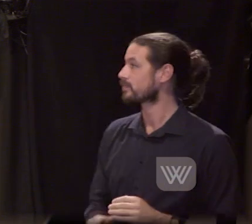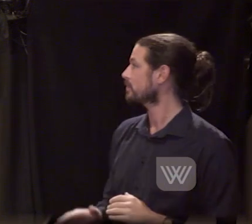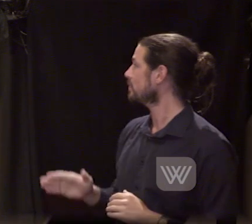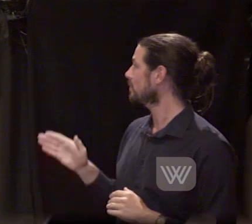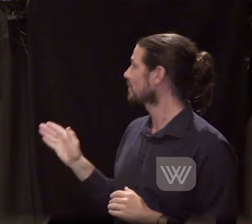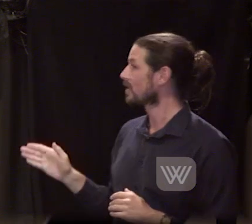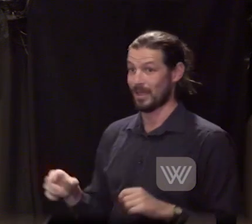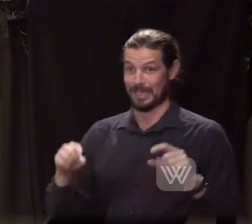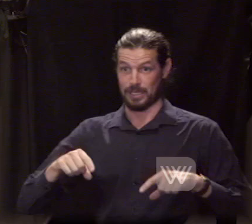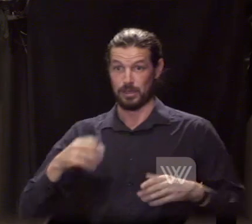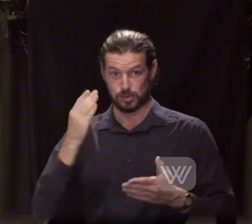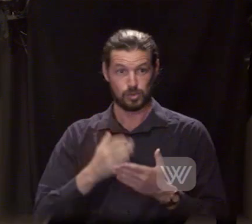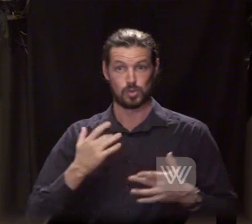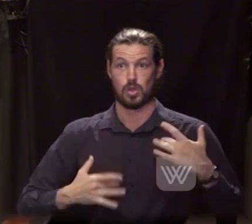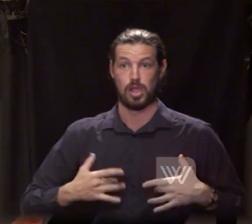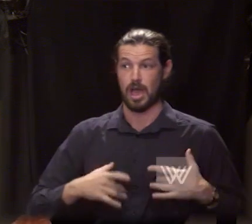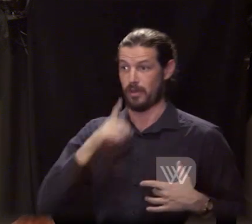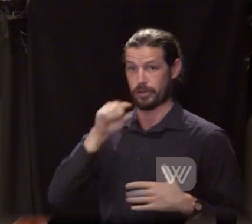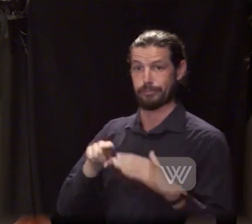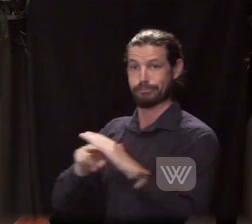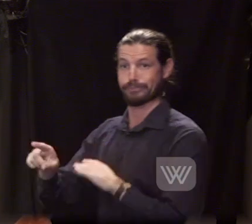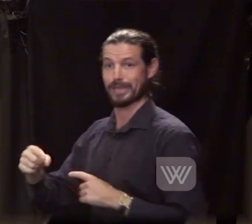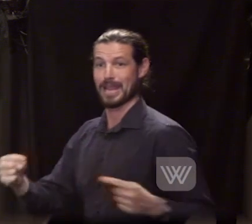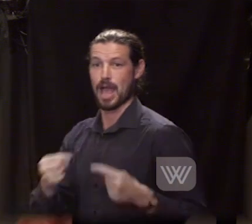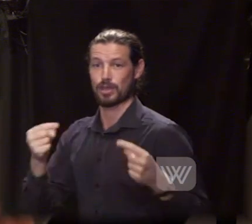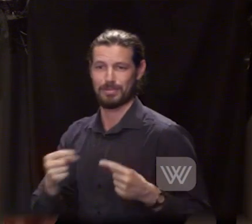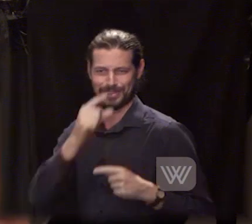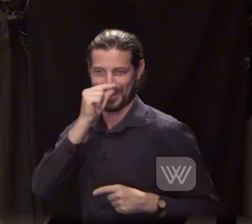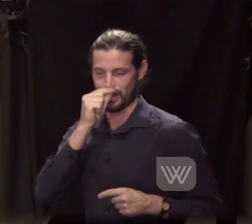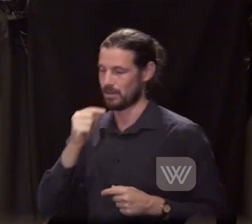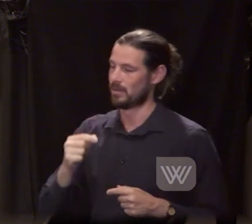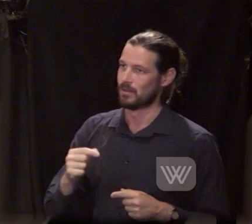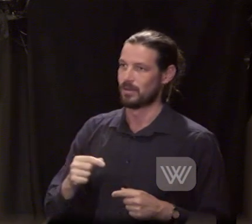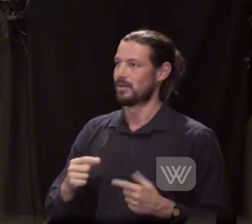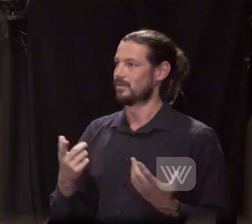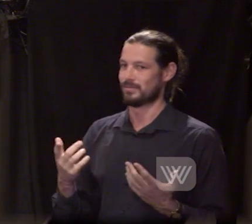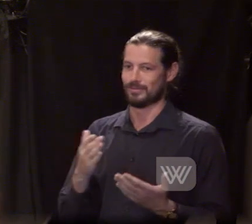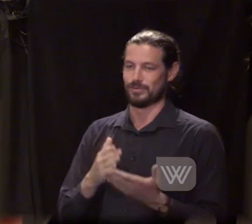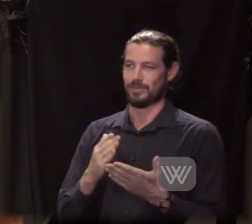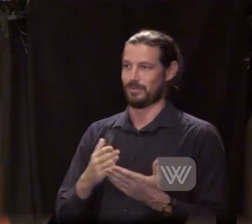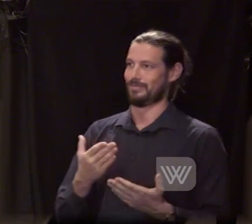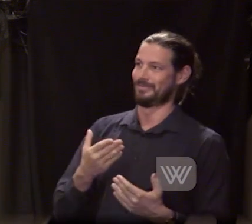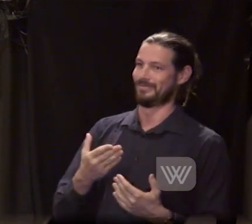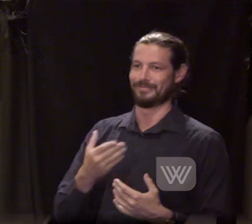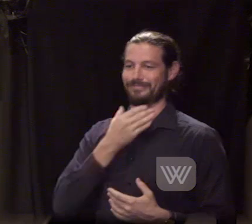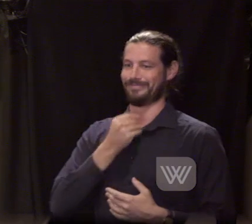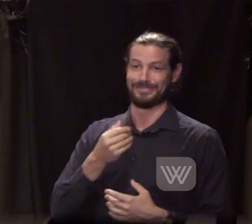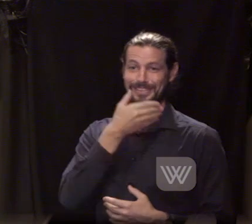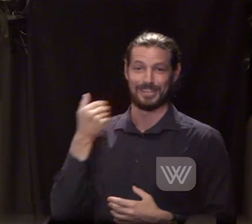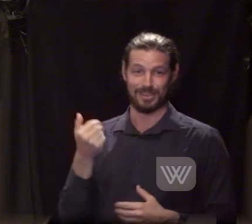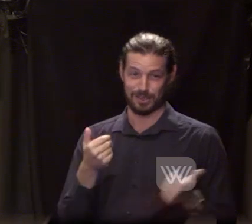You can walk away from an argument here. I mean, I haven't been in any of those recently or since I've been out of the dome, but it's nice to just walk away.